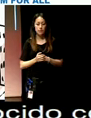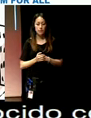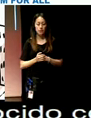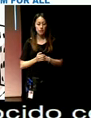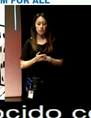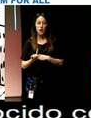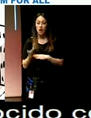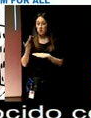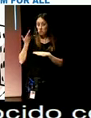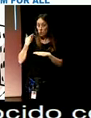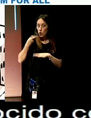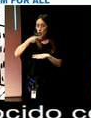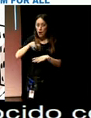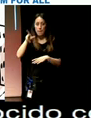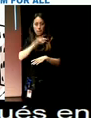2013.